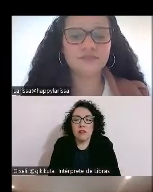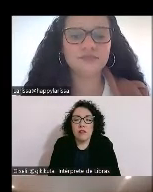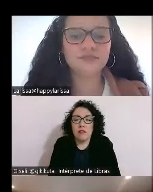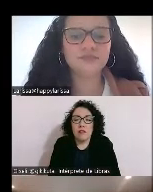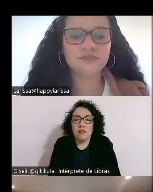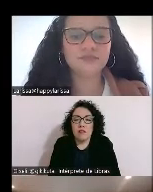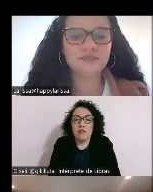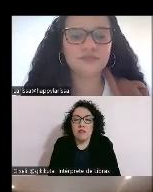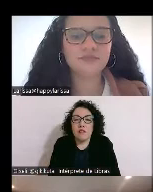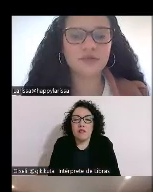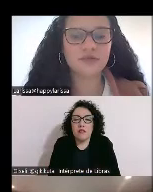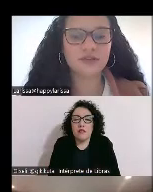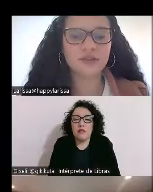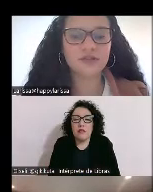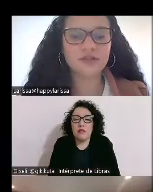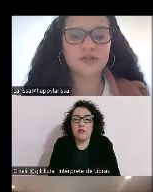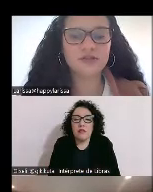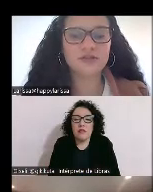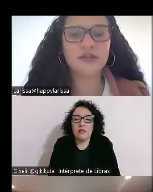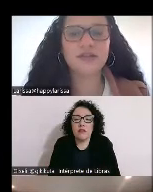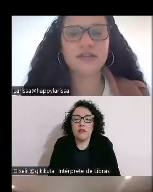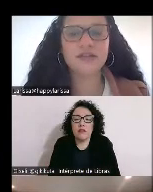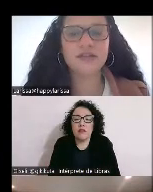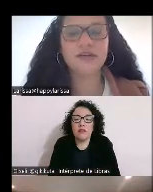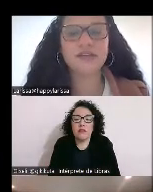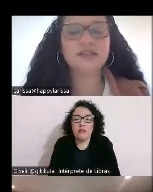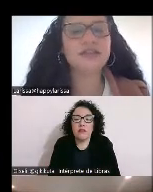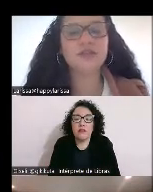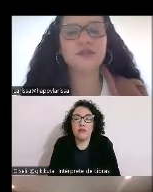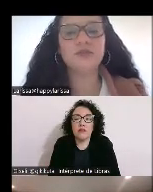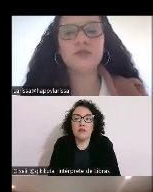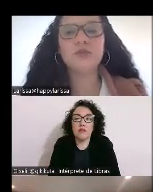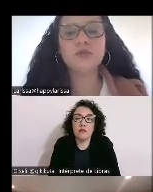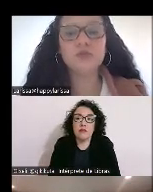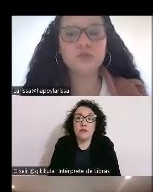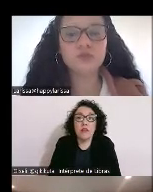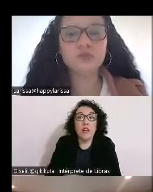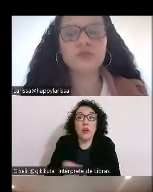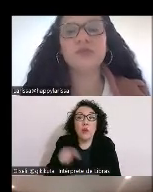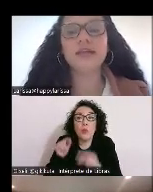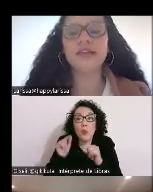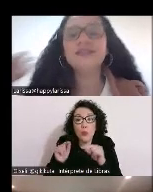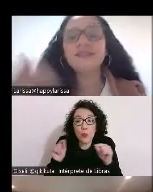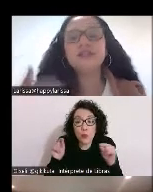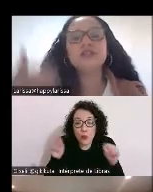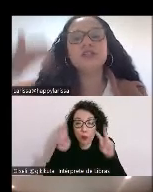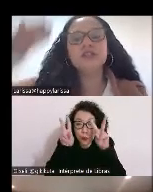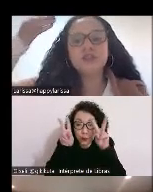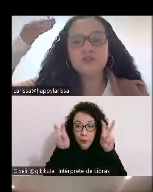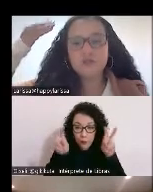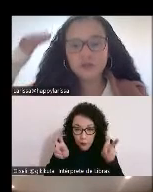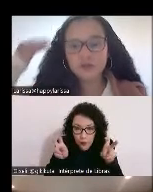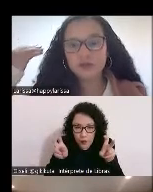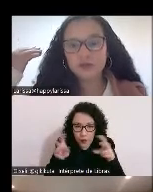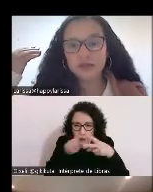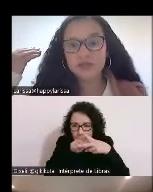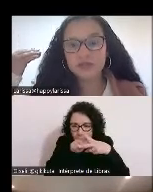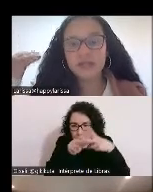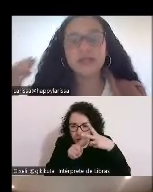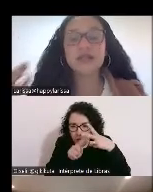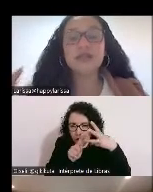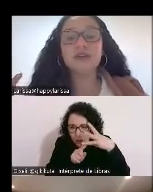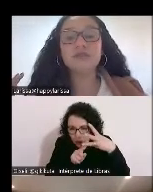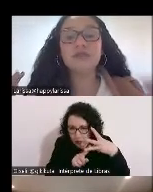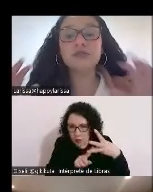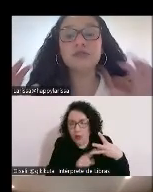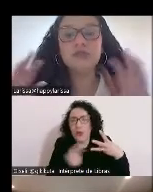studying insects. Ok. Então ele está trazendo o assunto sobre aquela tríade que a gente já viu anteriormente,